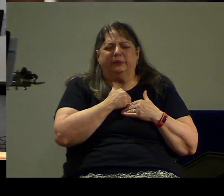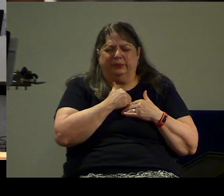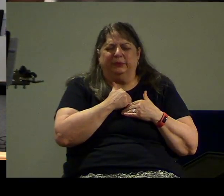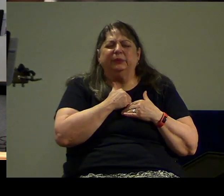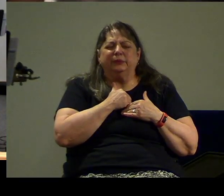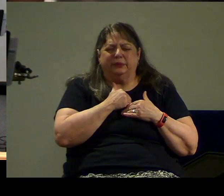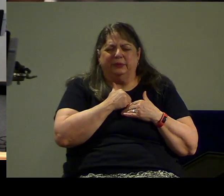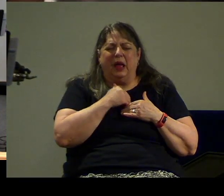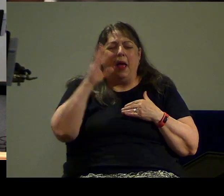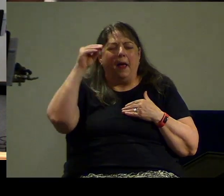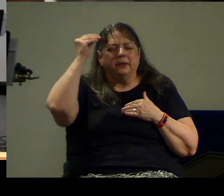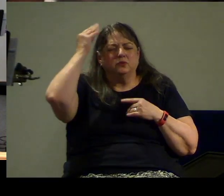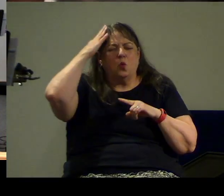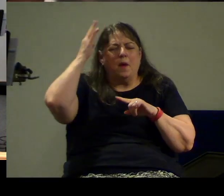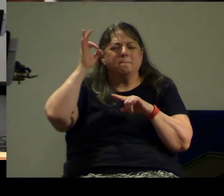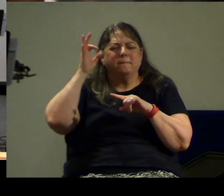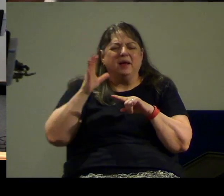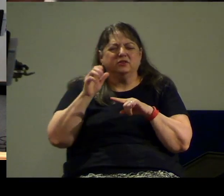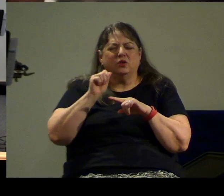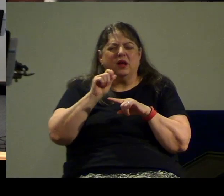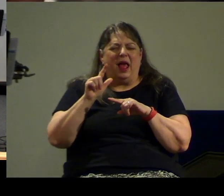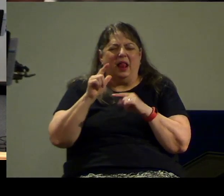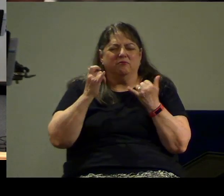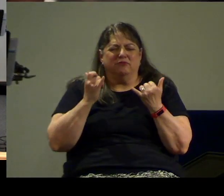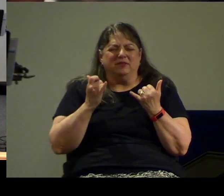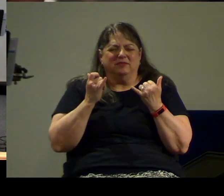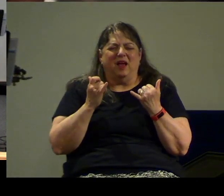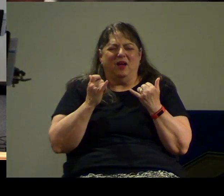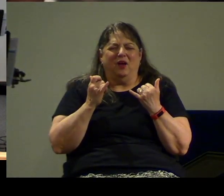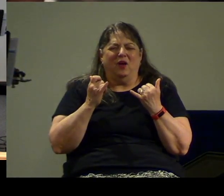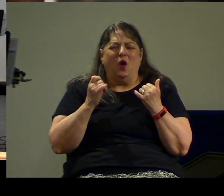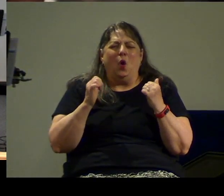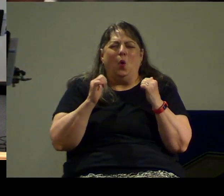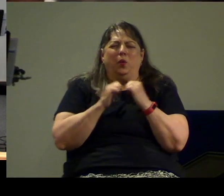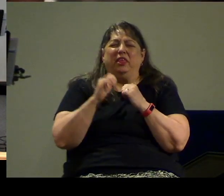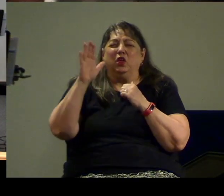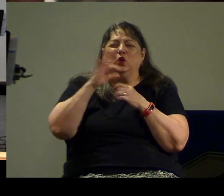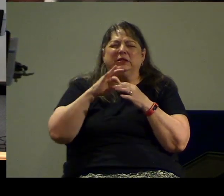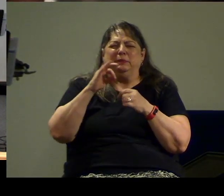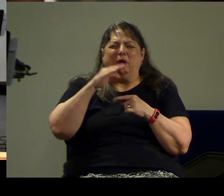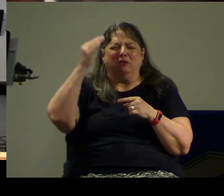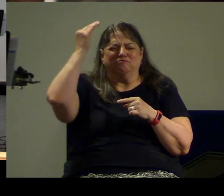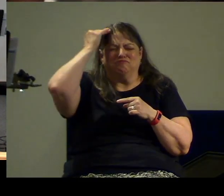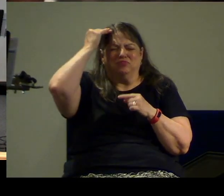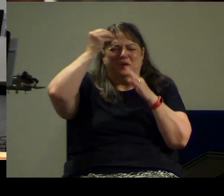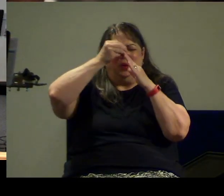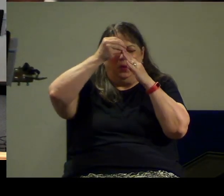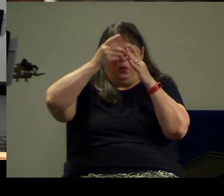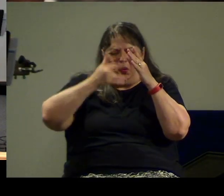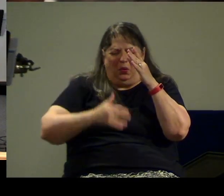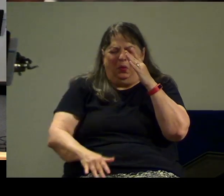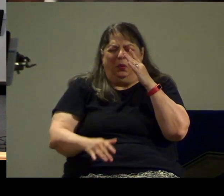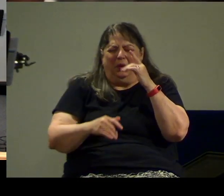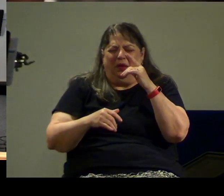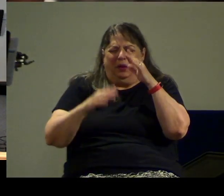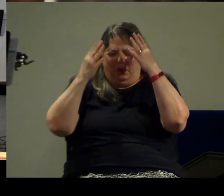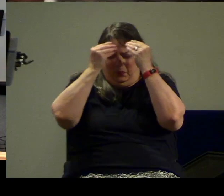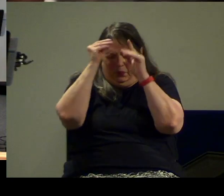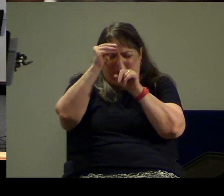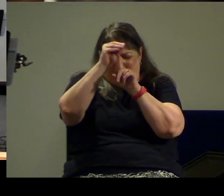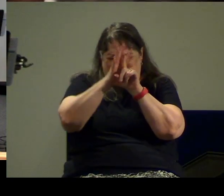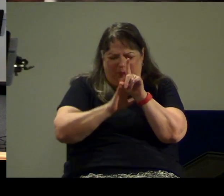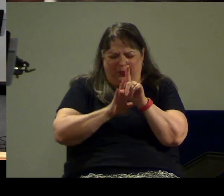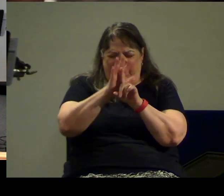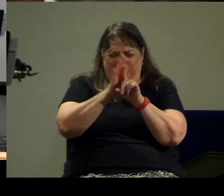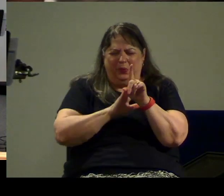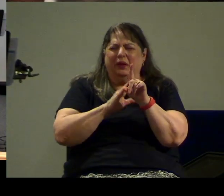anoint Pastor Al with your spirit from the top of his head to the bottom of his feet, so that he will share the message that you